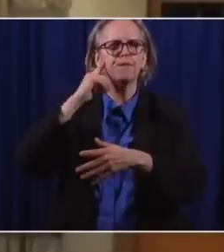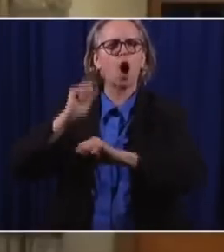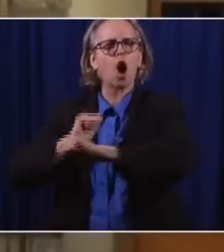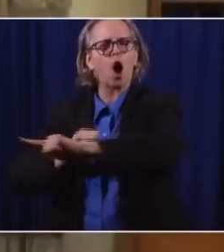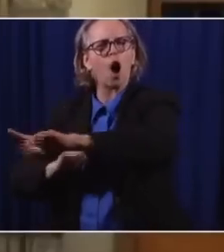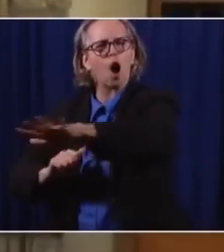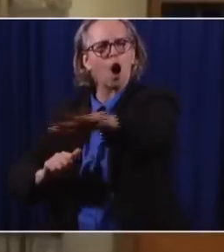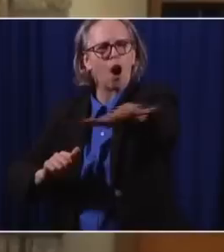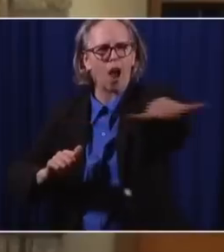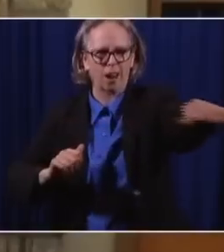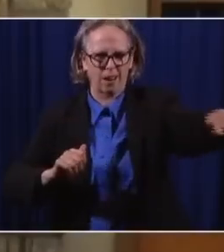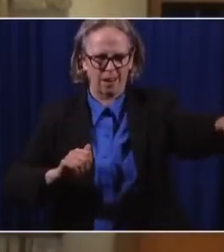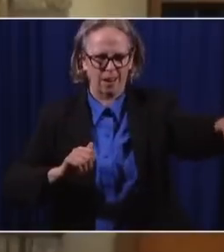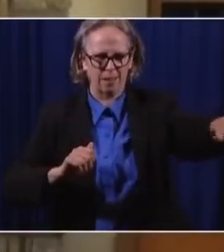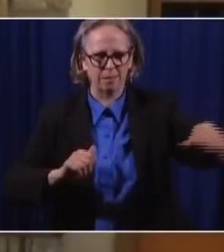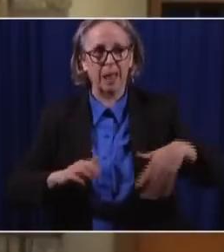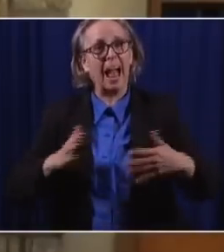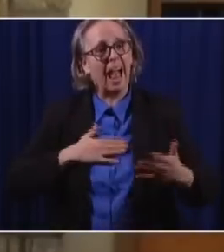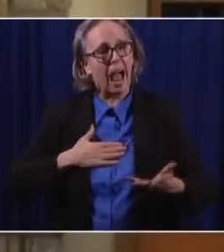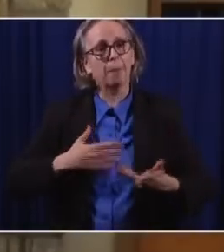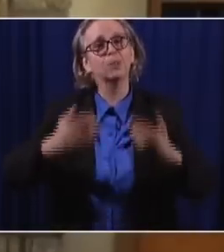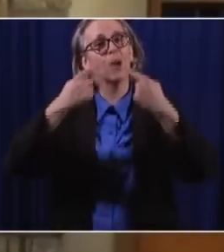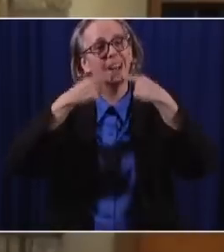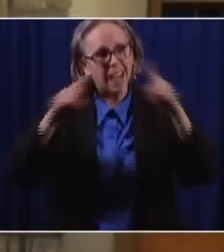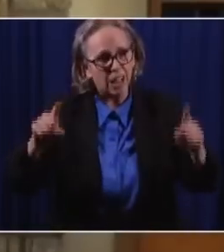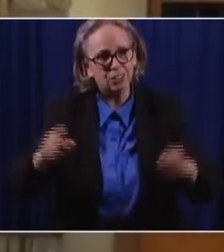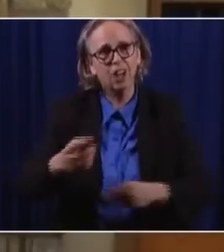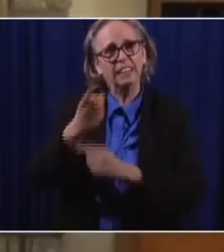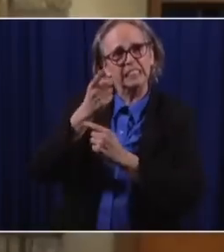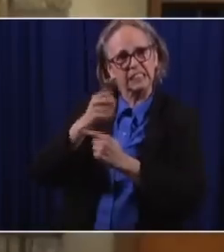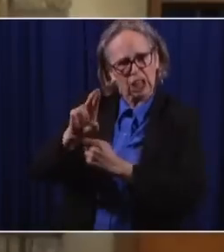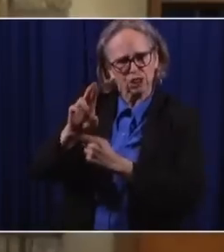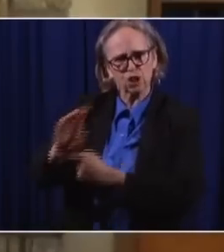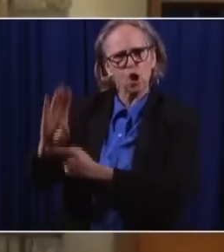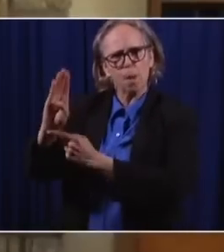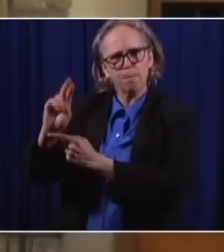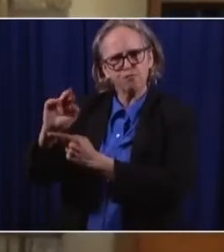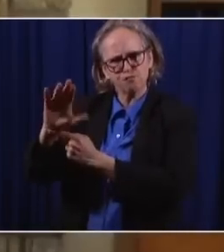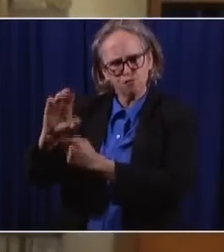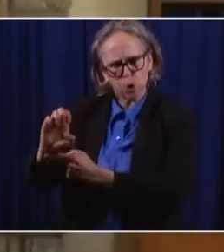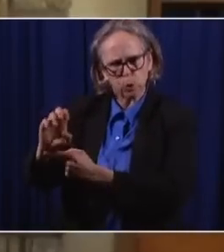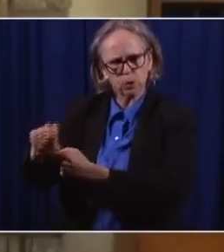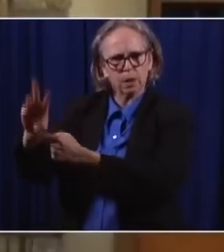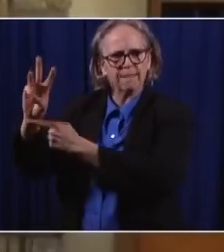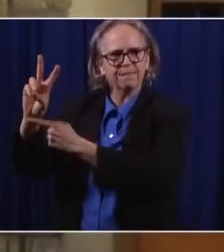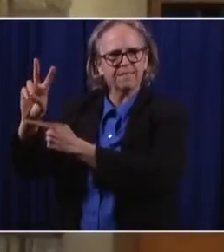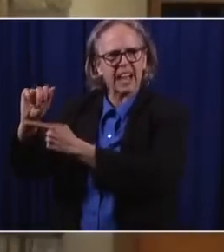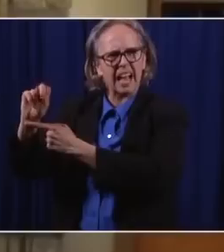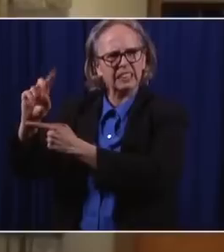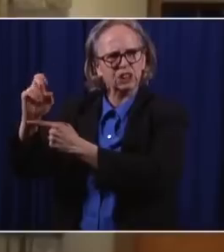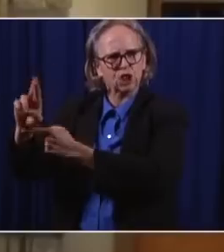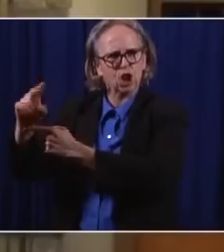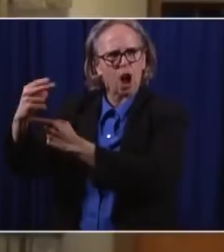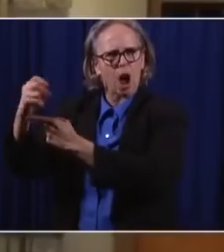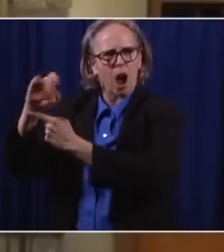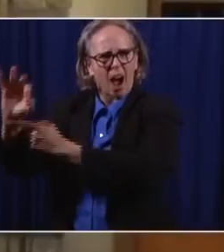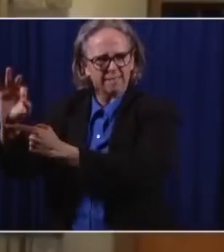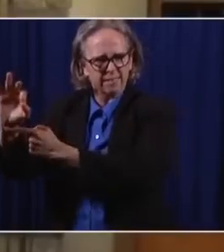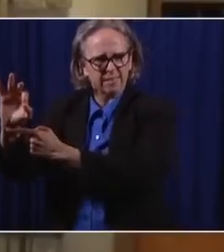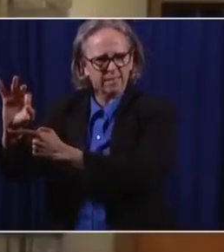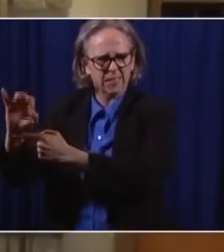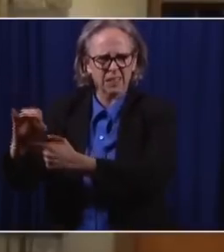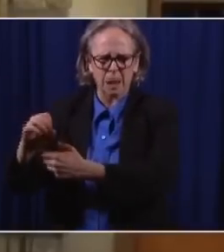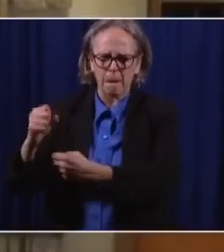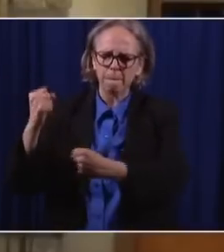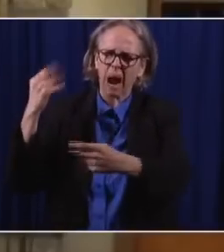today that Dr. Bruce Vanderhoff, who has been serving for more than a decade as a senior vice president and